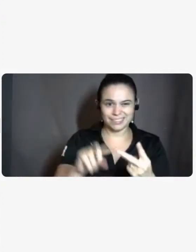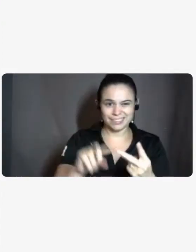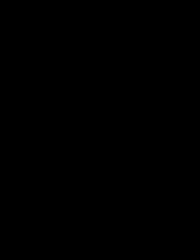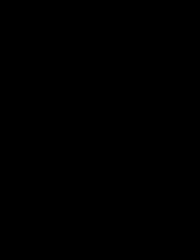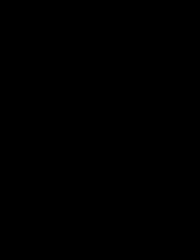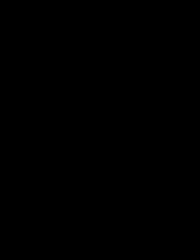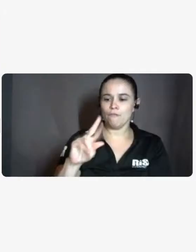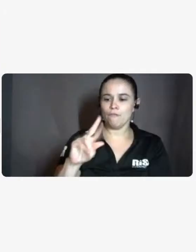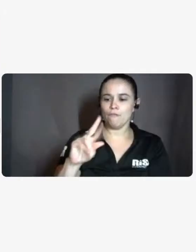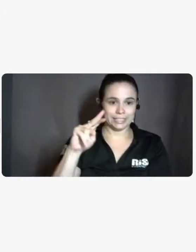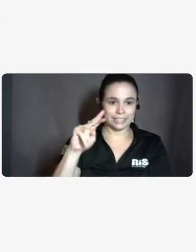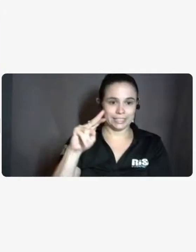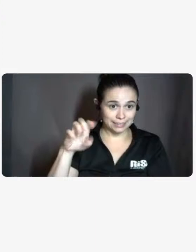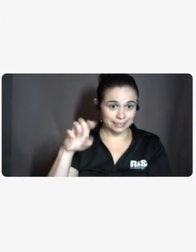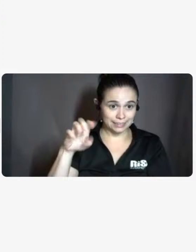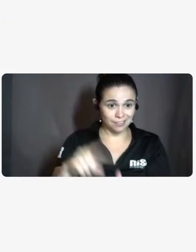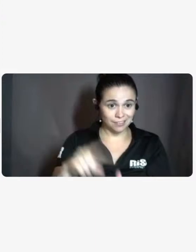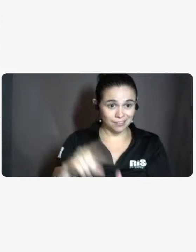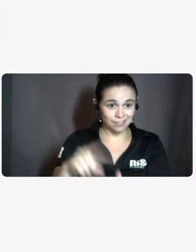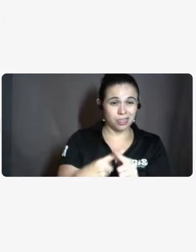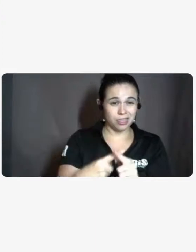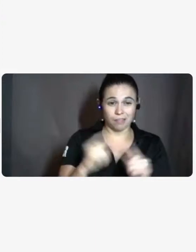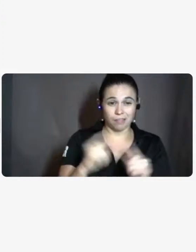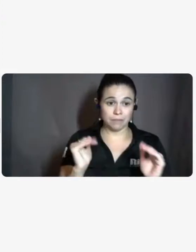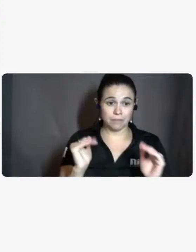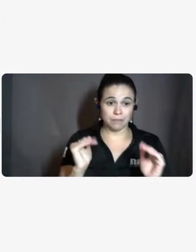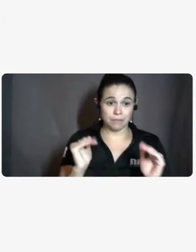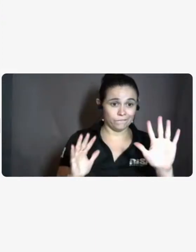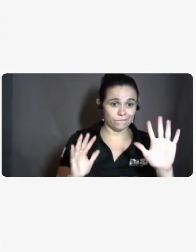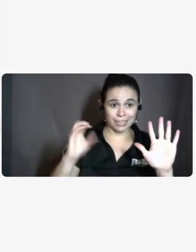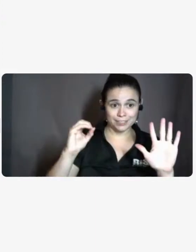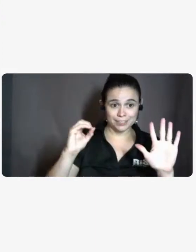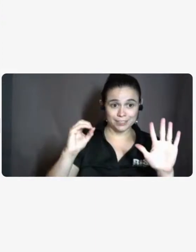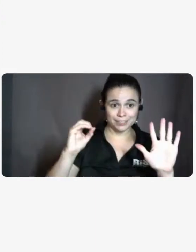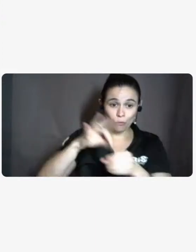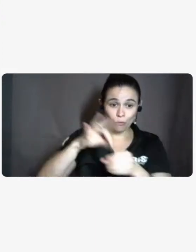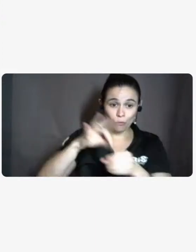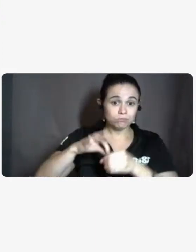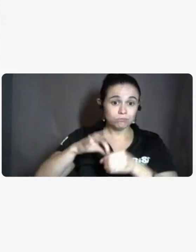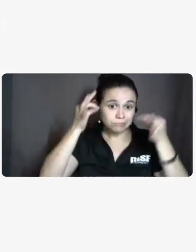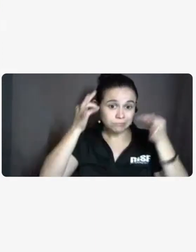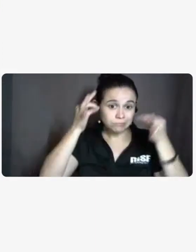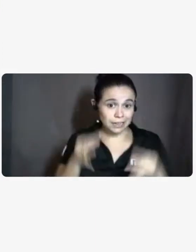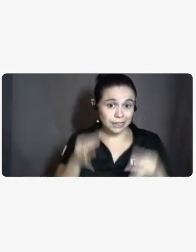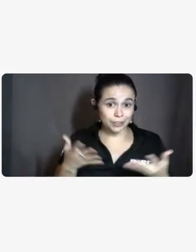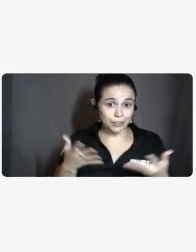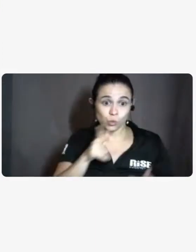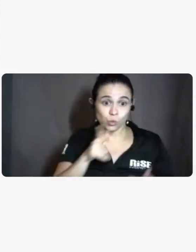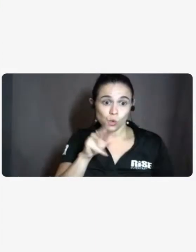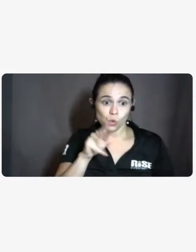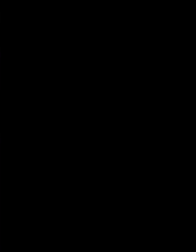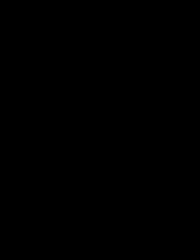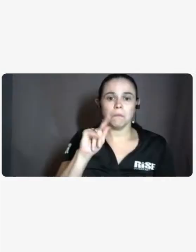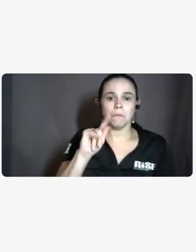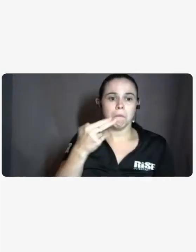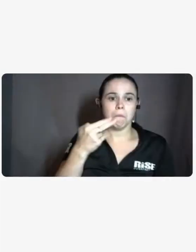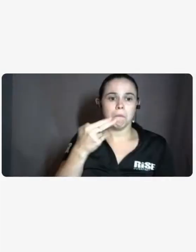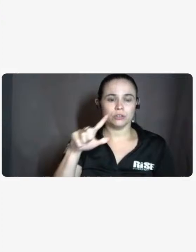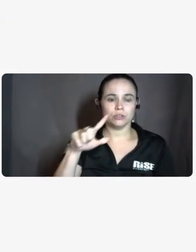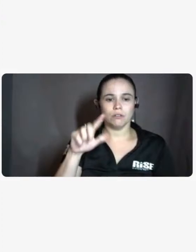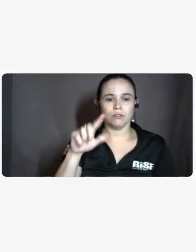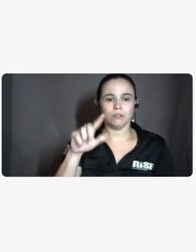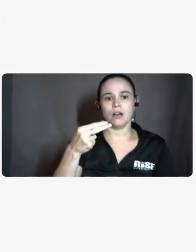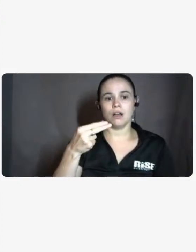5-0 vote, the board appointed Mitchell Hovey, principal, middle school, at Terrace Hills Middle